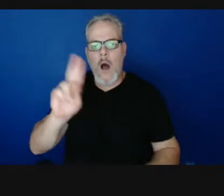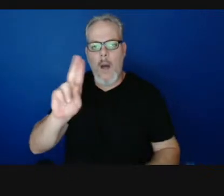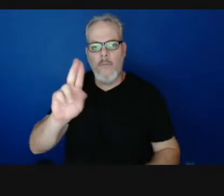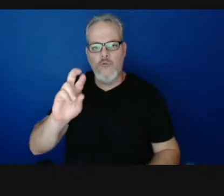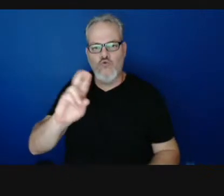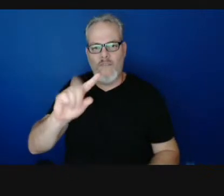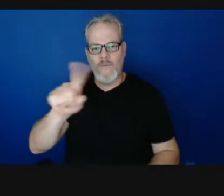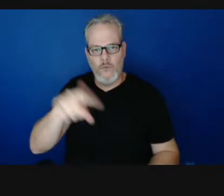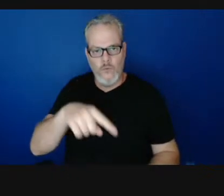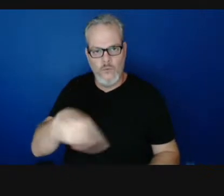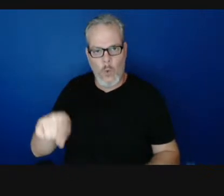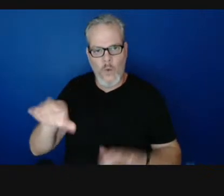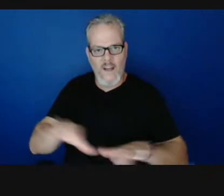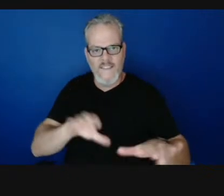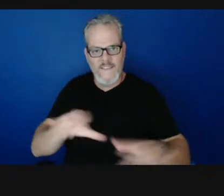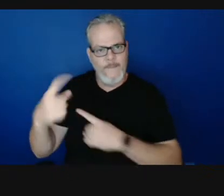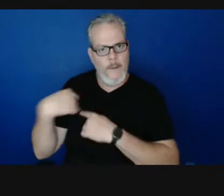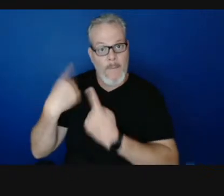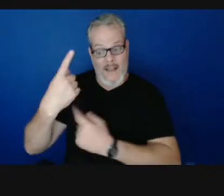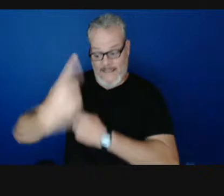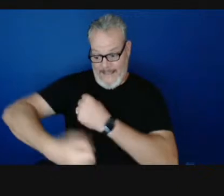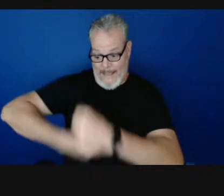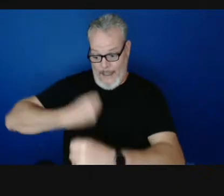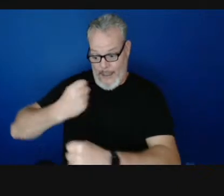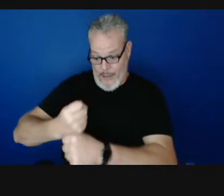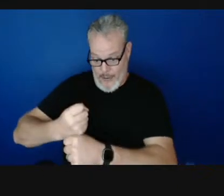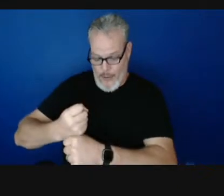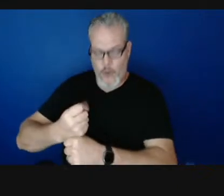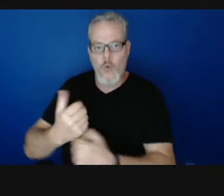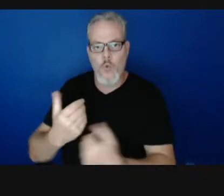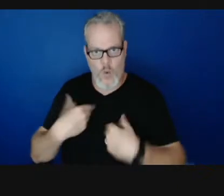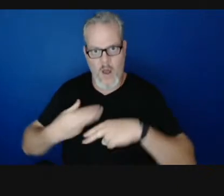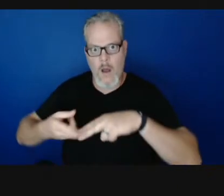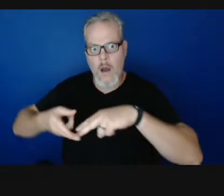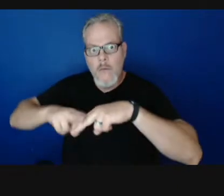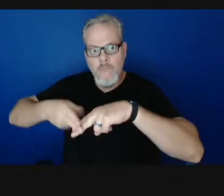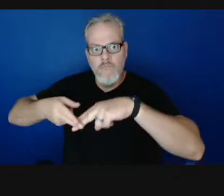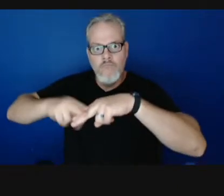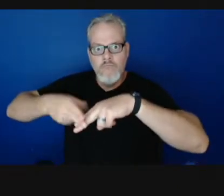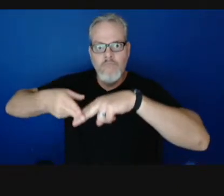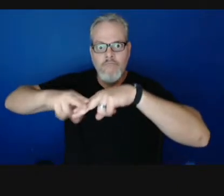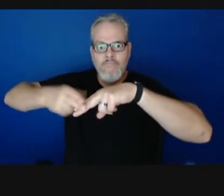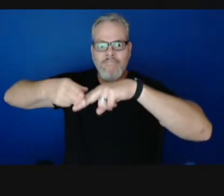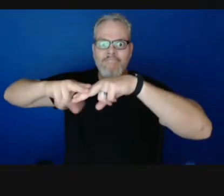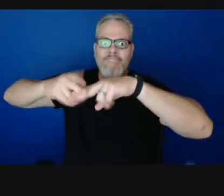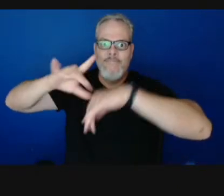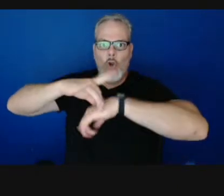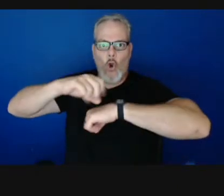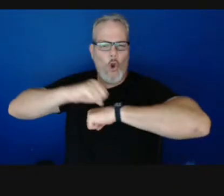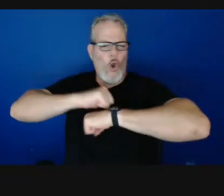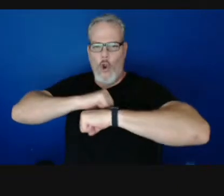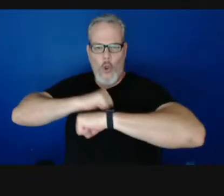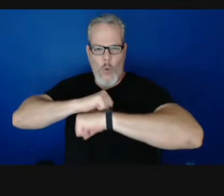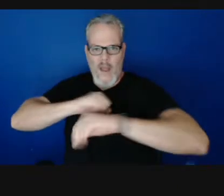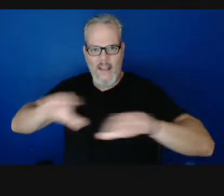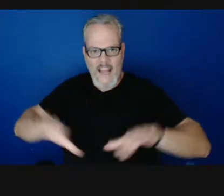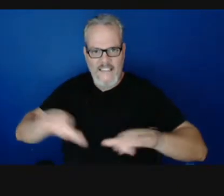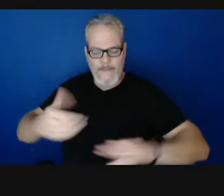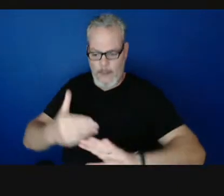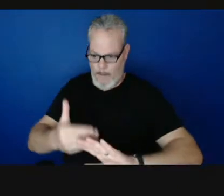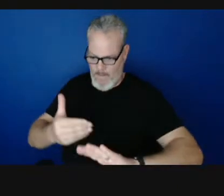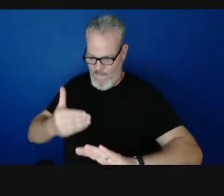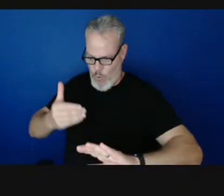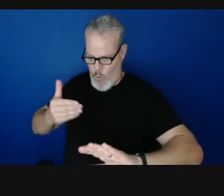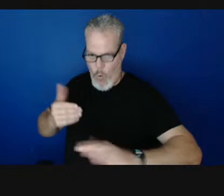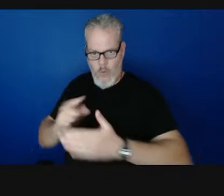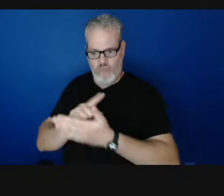past year, we've had increasing amounts of earthquake activity in the weeks to months prior to the events. But if you